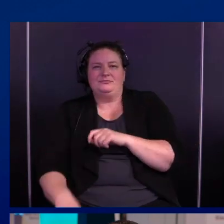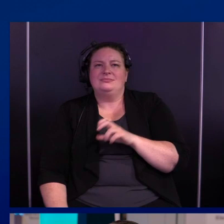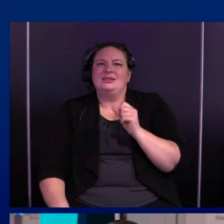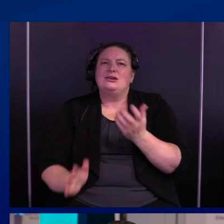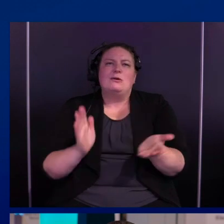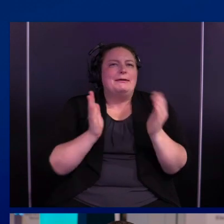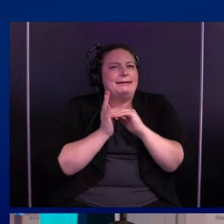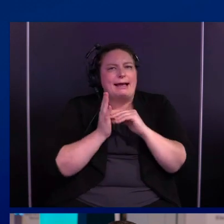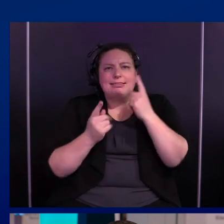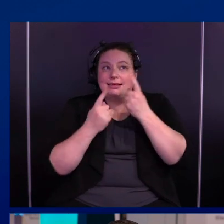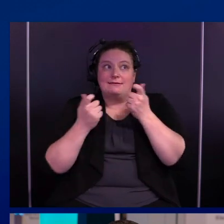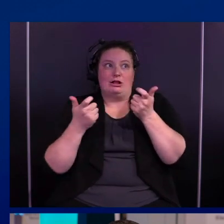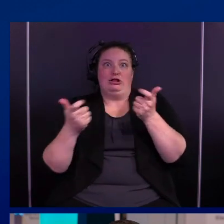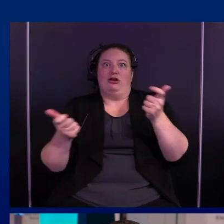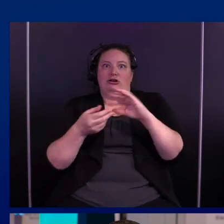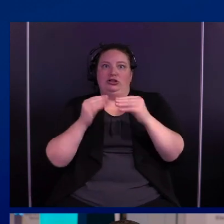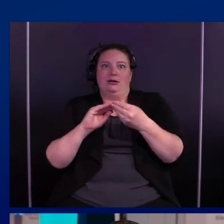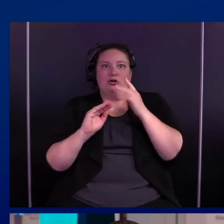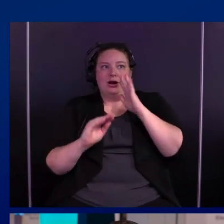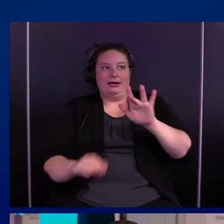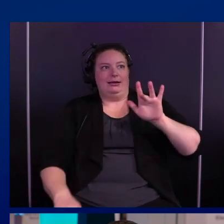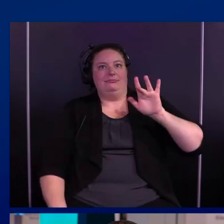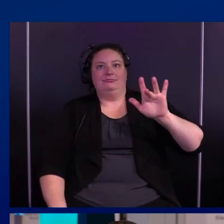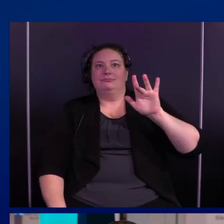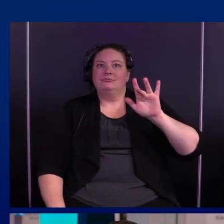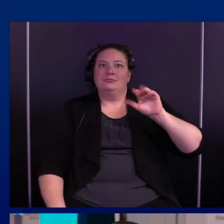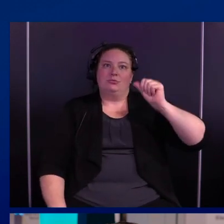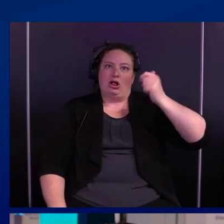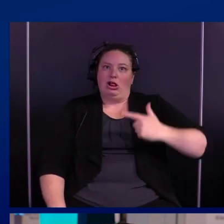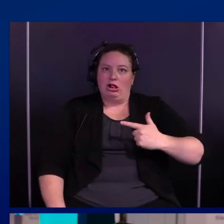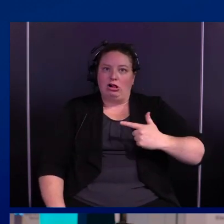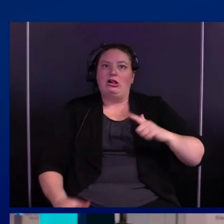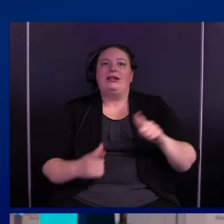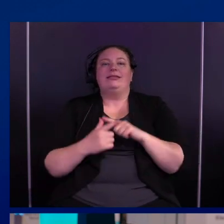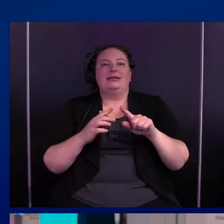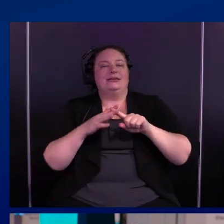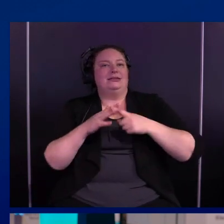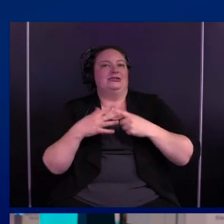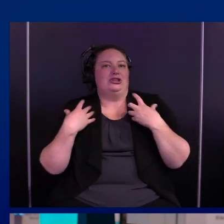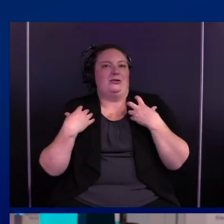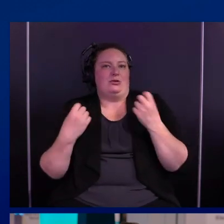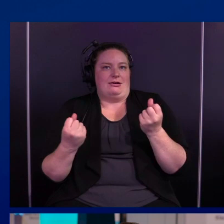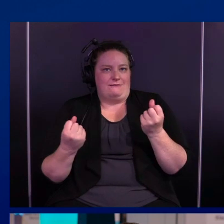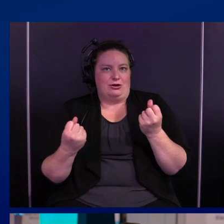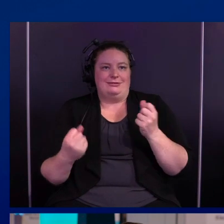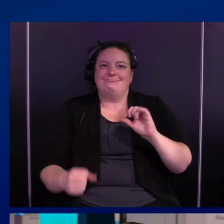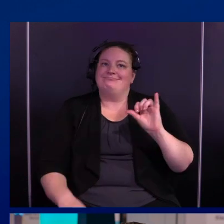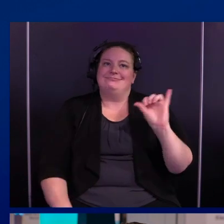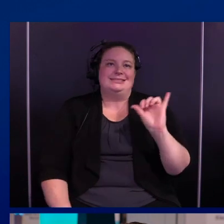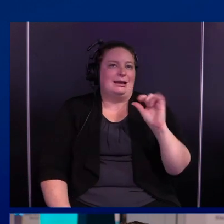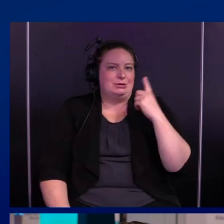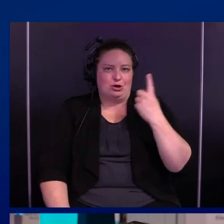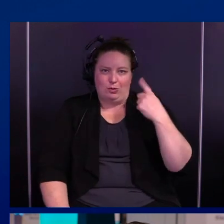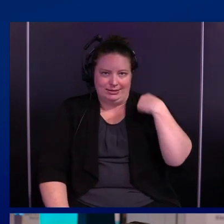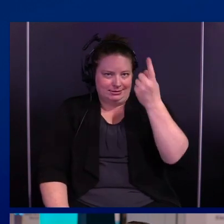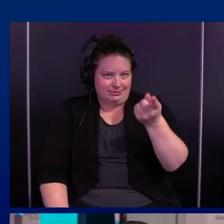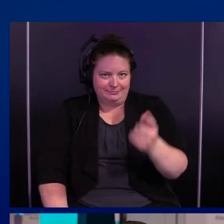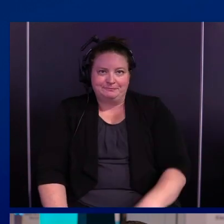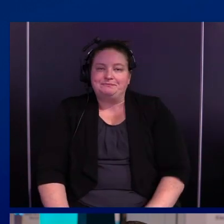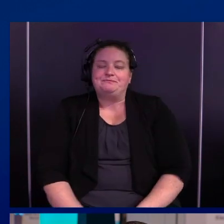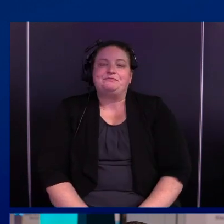of a large number. I can select all of them and initiate the recovery as always. Once I do